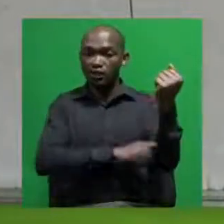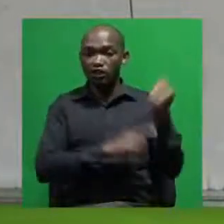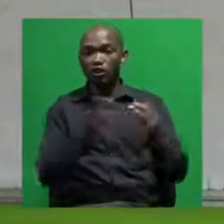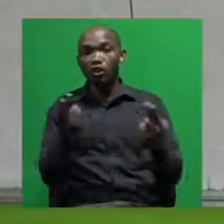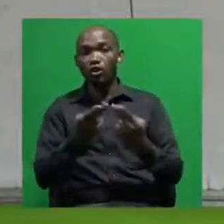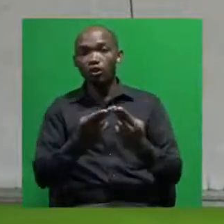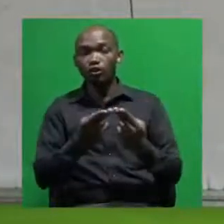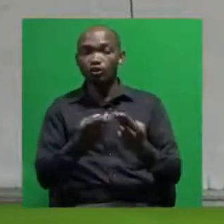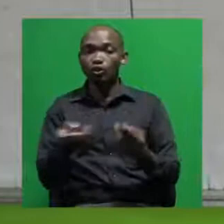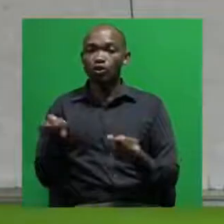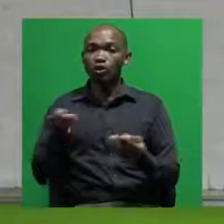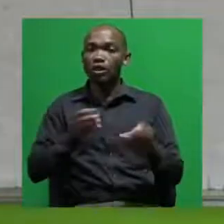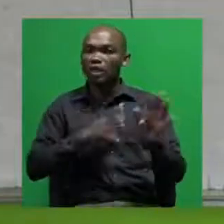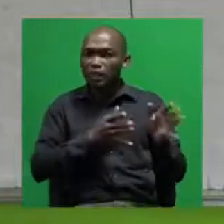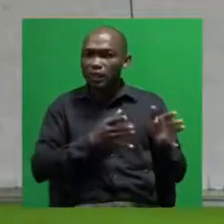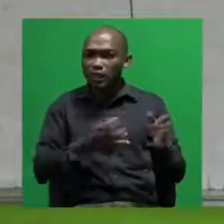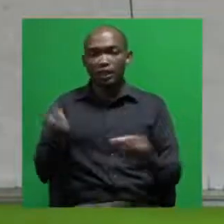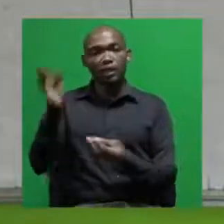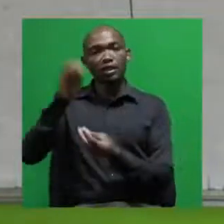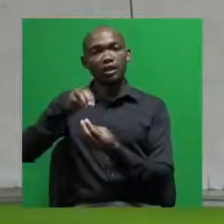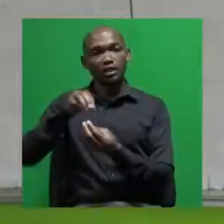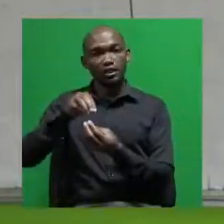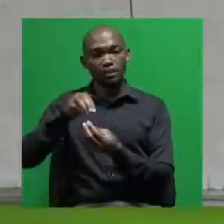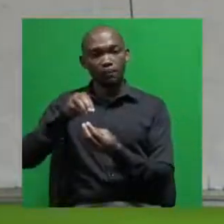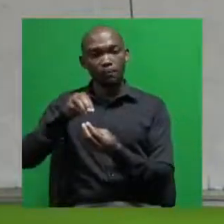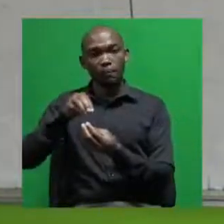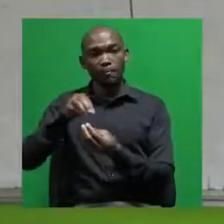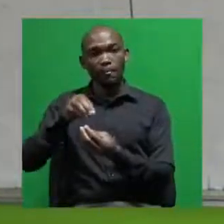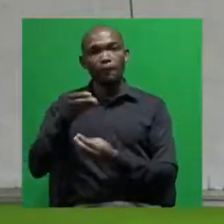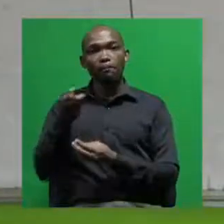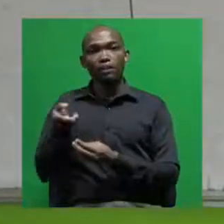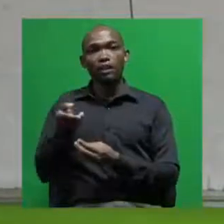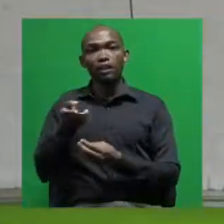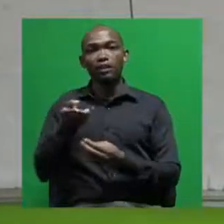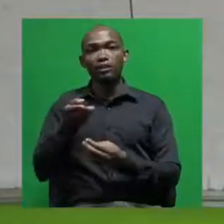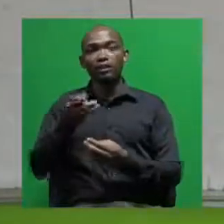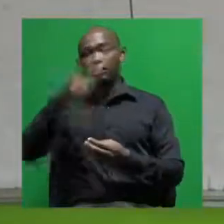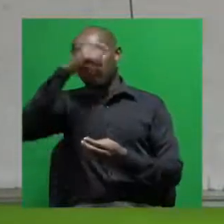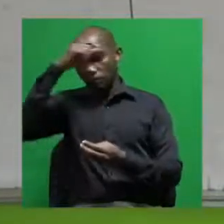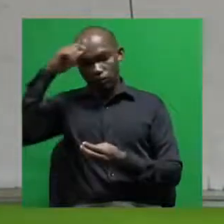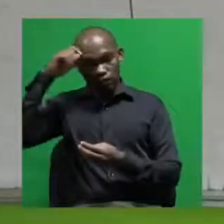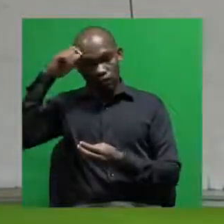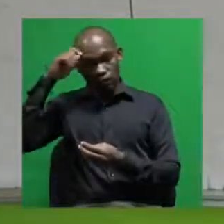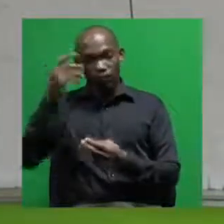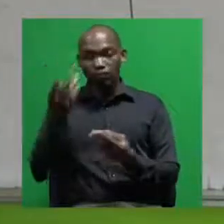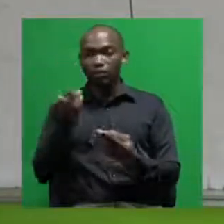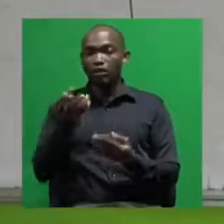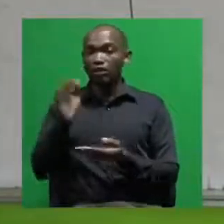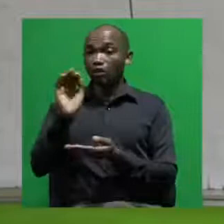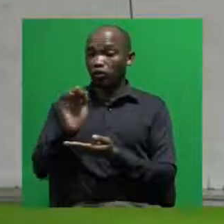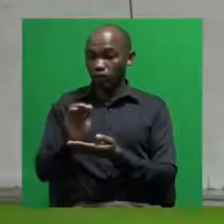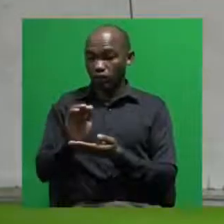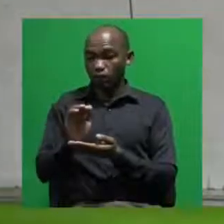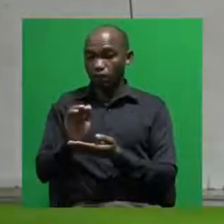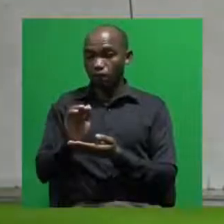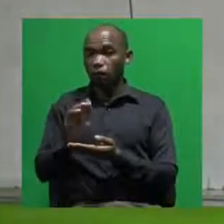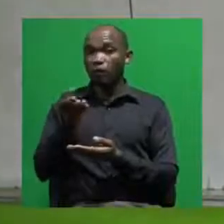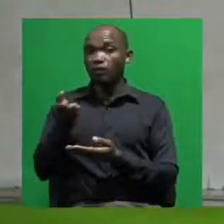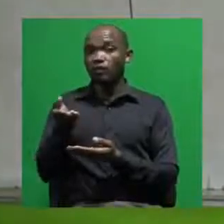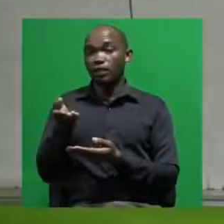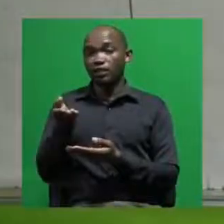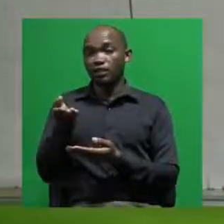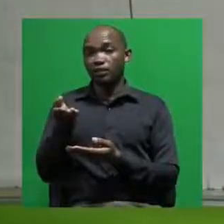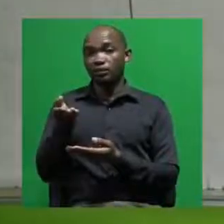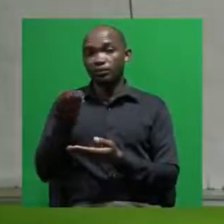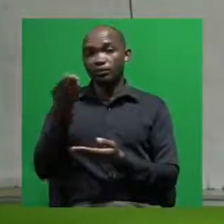But if the velocity or speed of the particle decreasing, then the temperature will be lowered. So if that is the